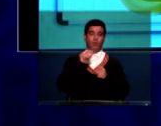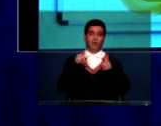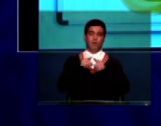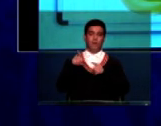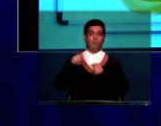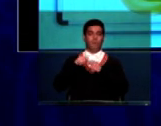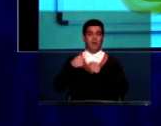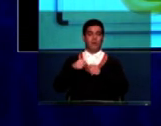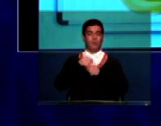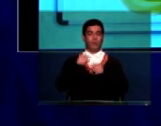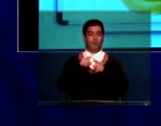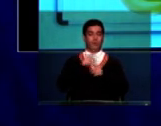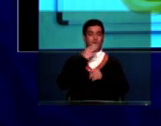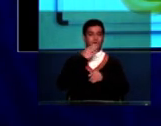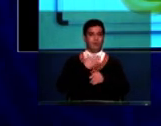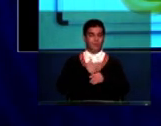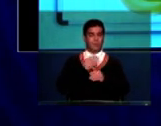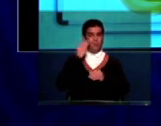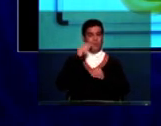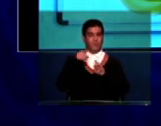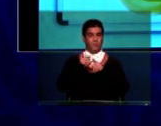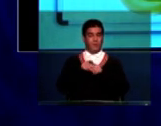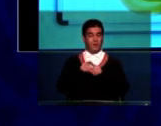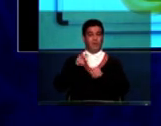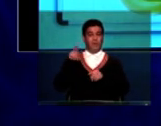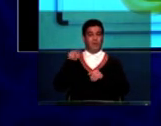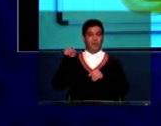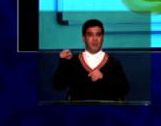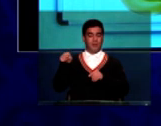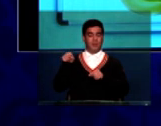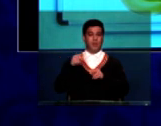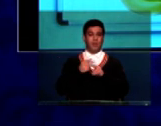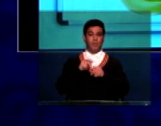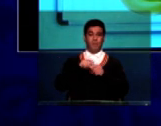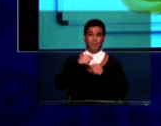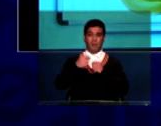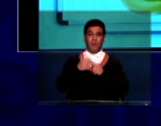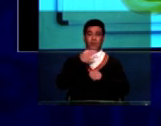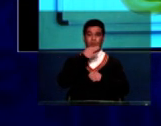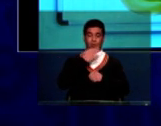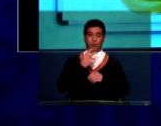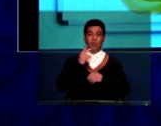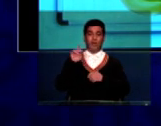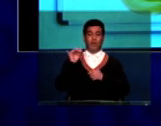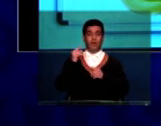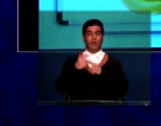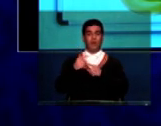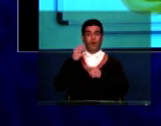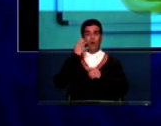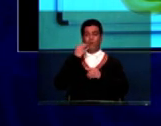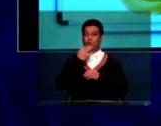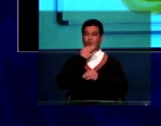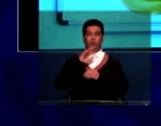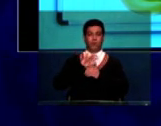yoqtirish ehtimolligi va D shartida bananni yoqtirgan holda olmani yoqtirmaslik